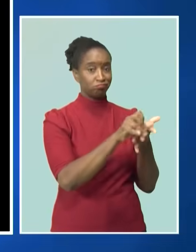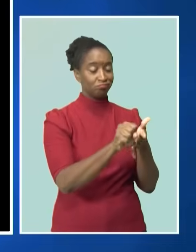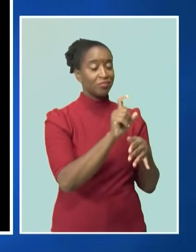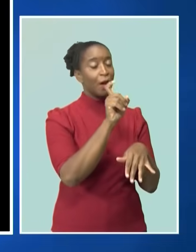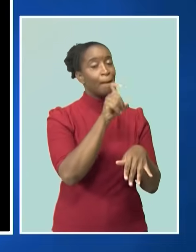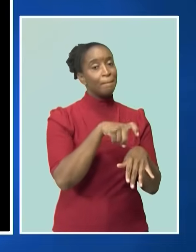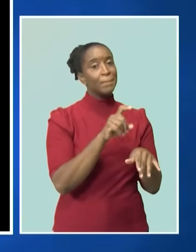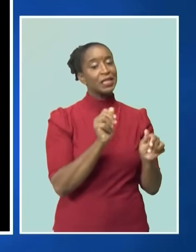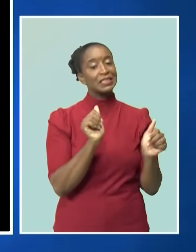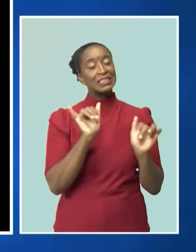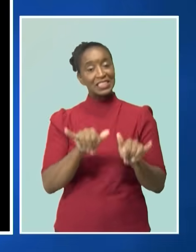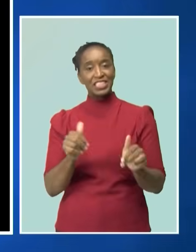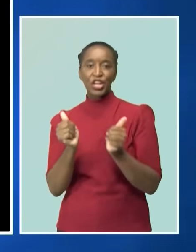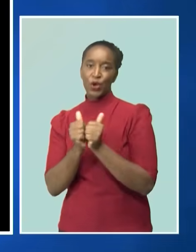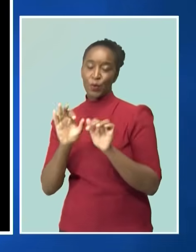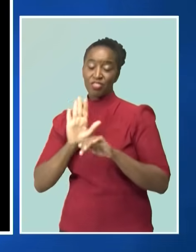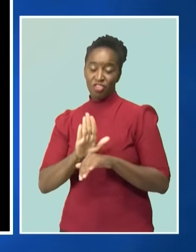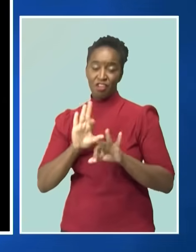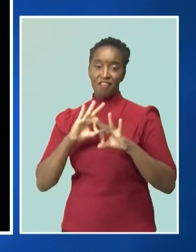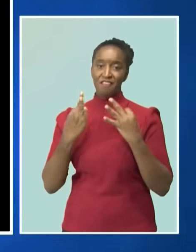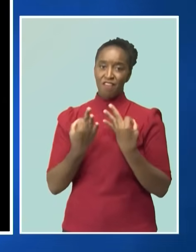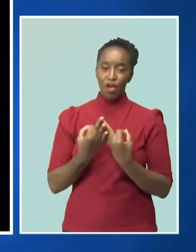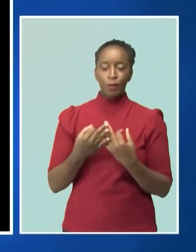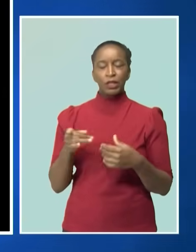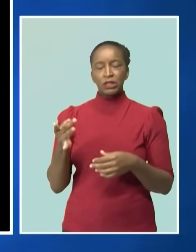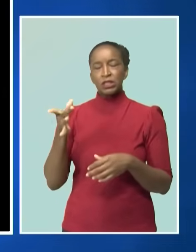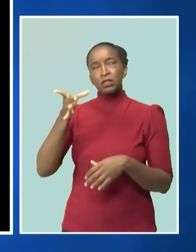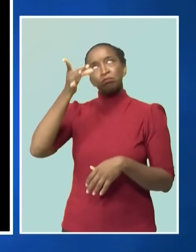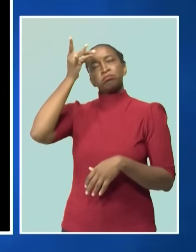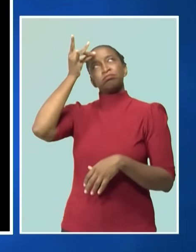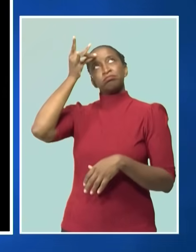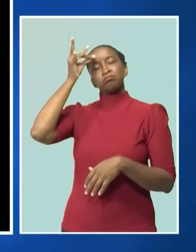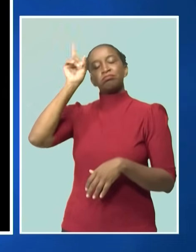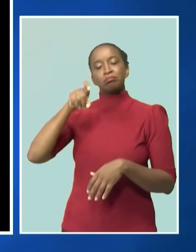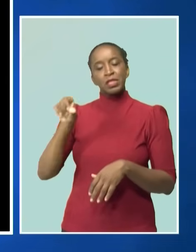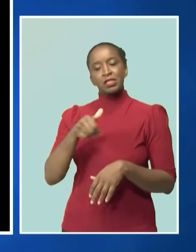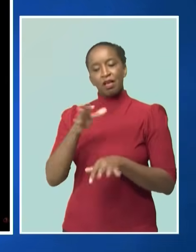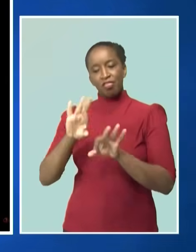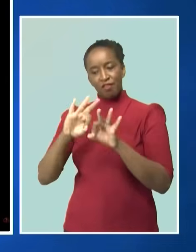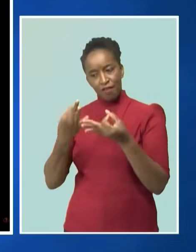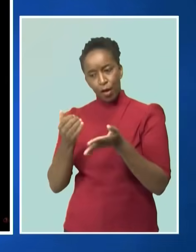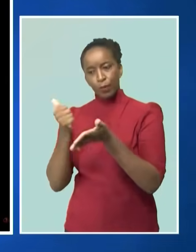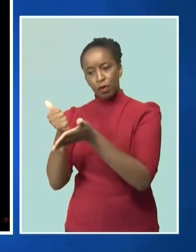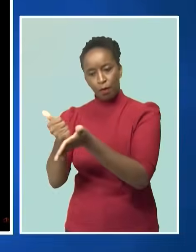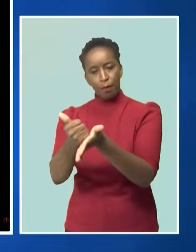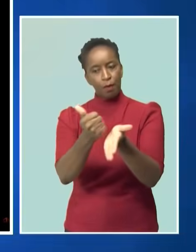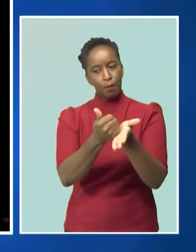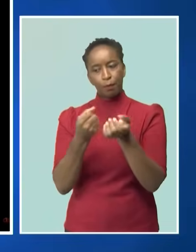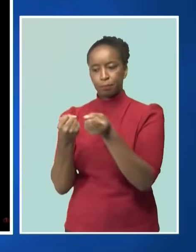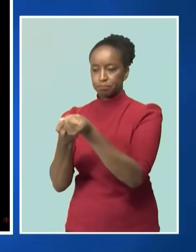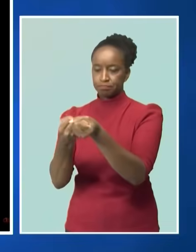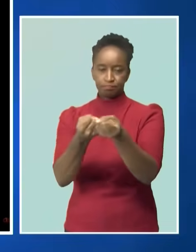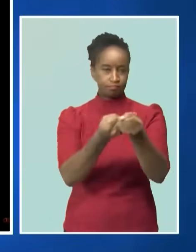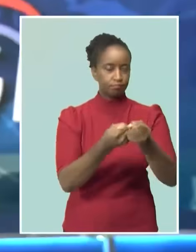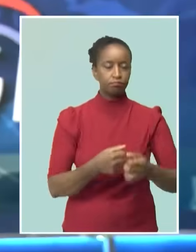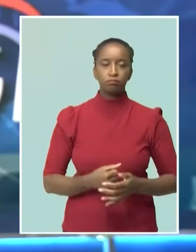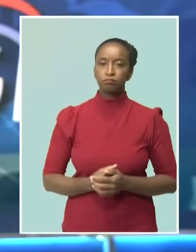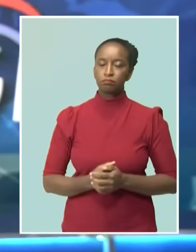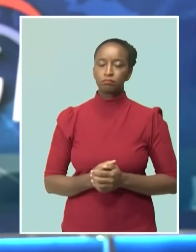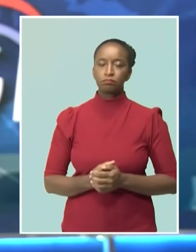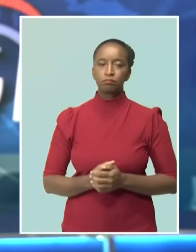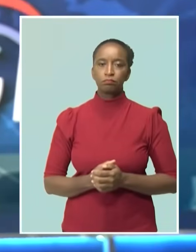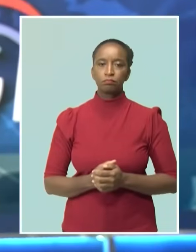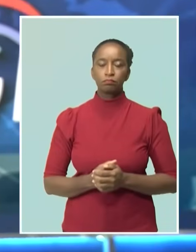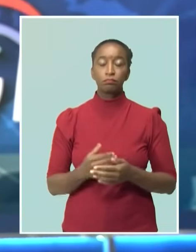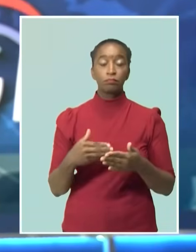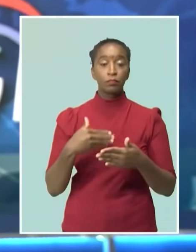her, helping other families weather that storm. Anesta Henry, CBC News.